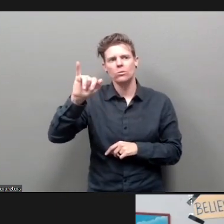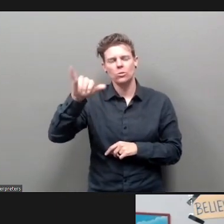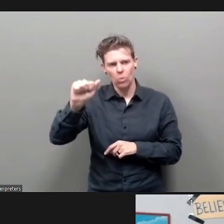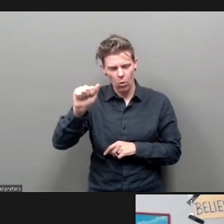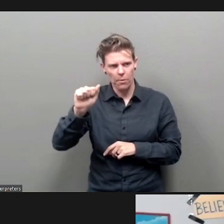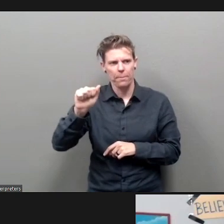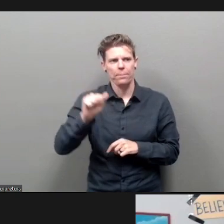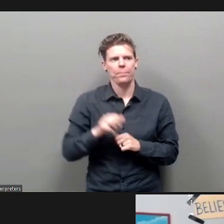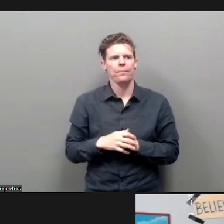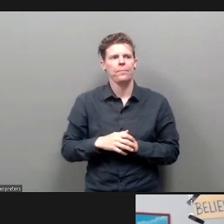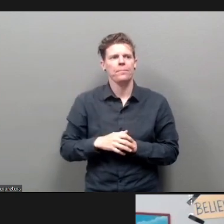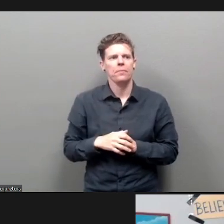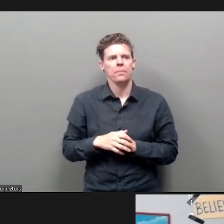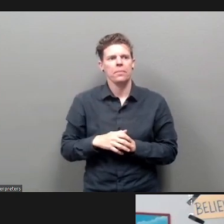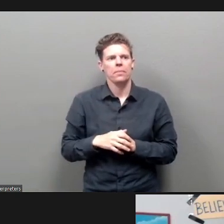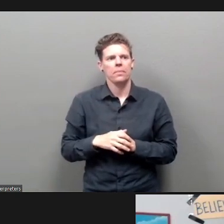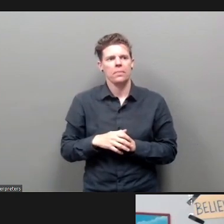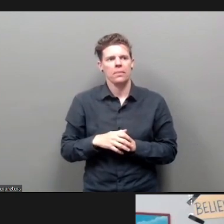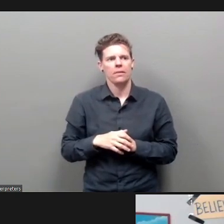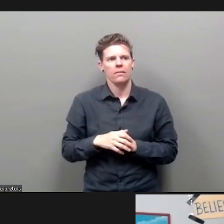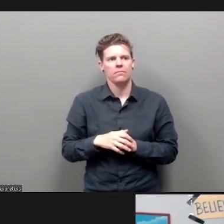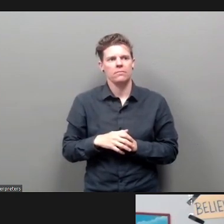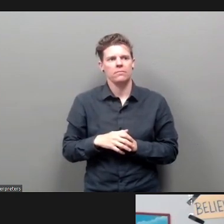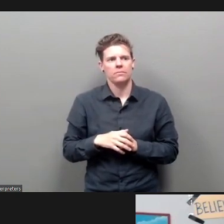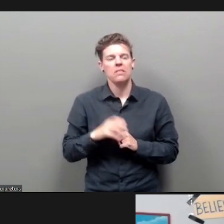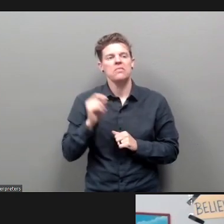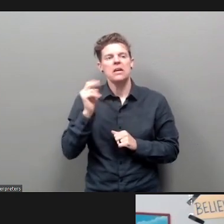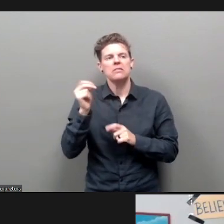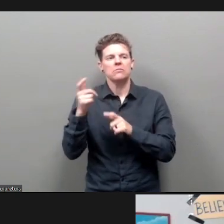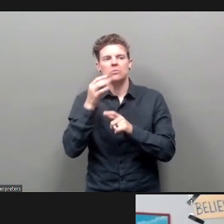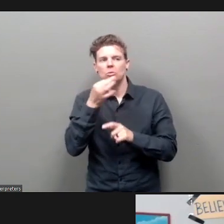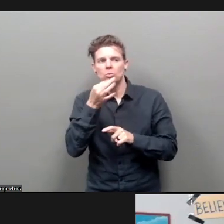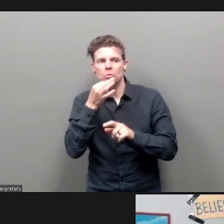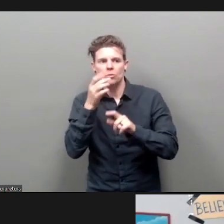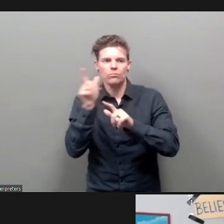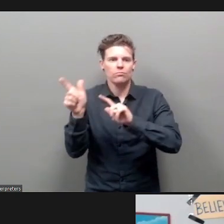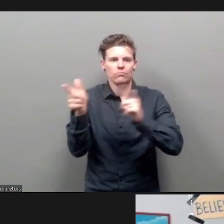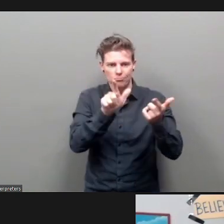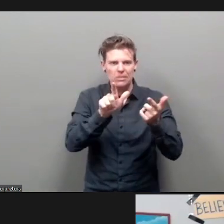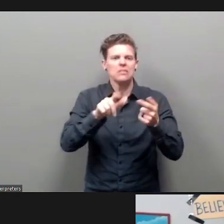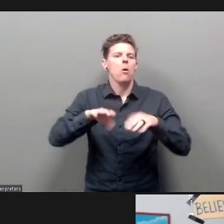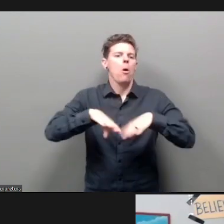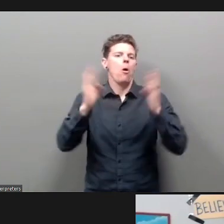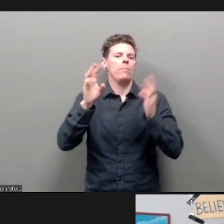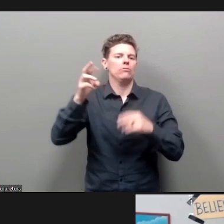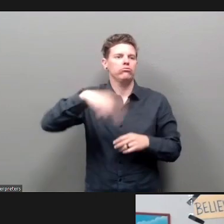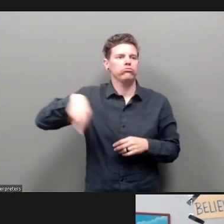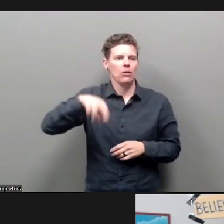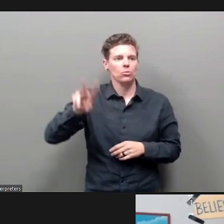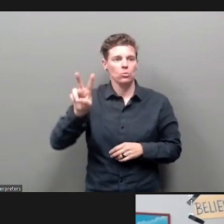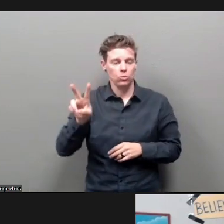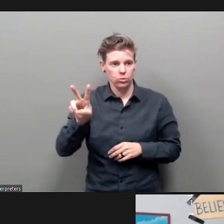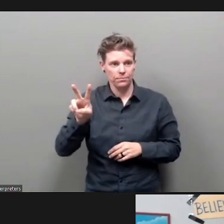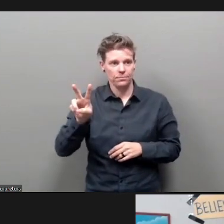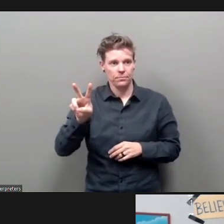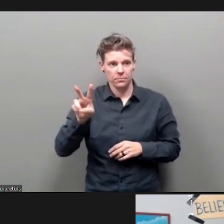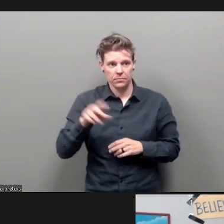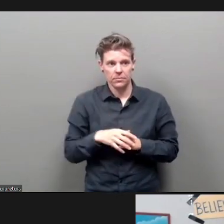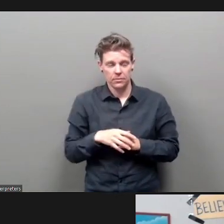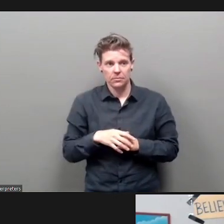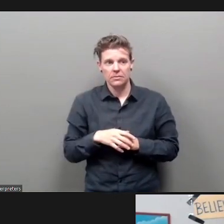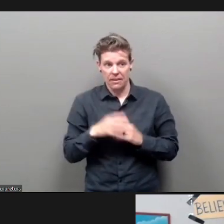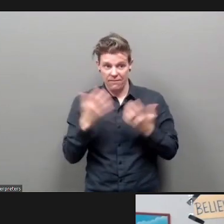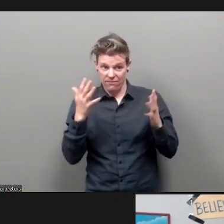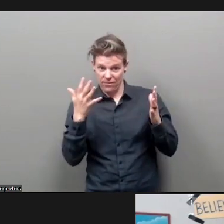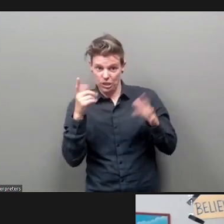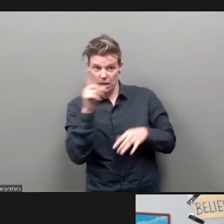additional question, now's a great time to Hey, raise your Matt, hand. did we ask Stella's question yet? It was answered by Laura, I think, in the chat.